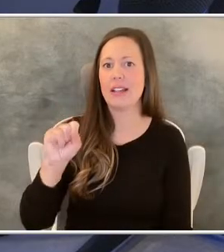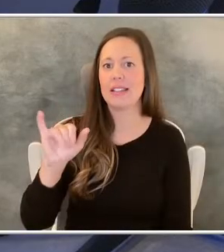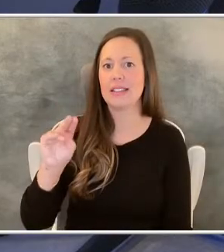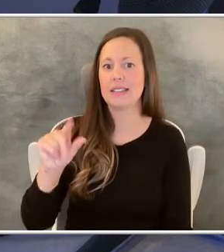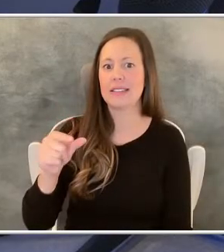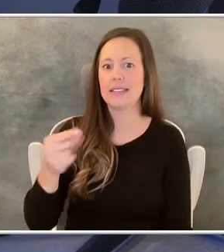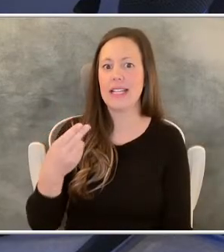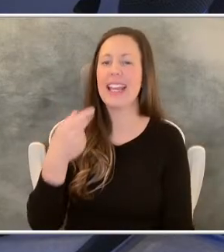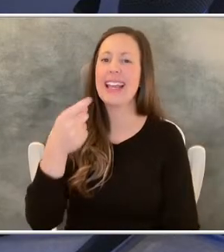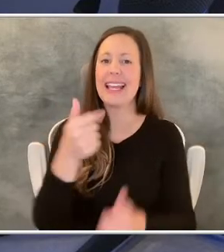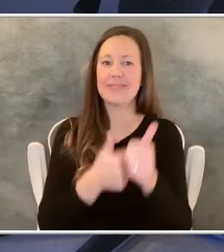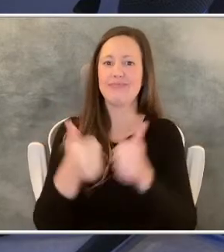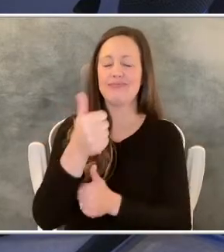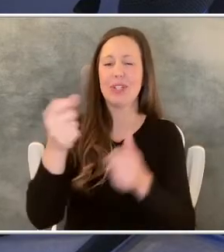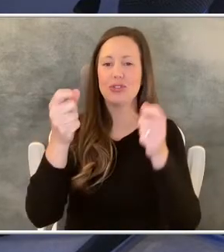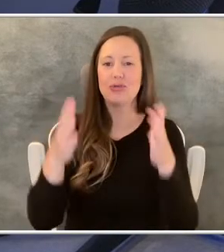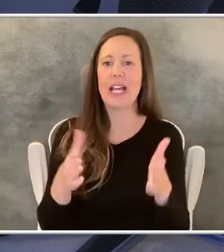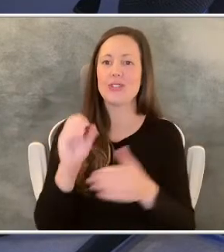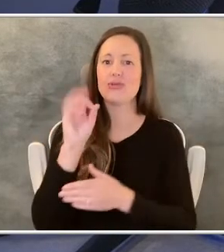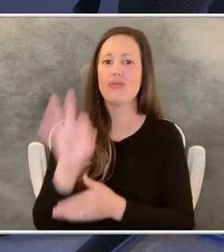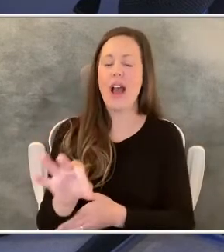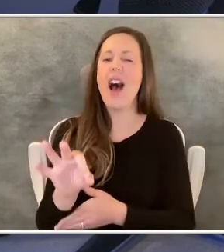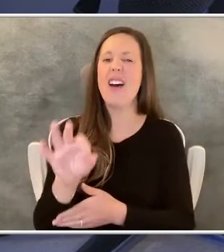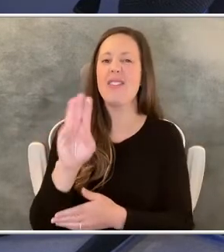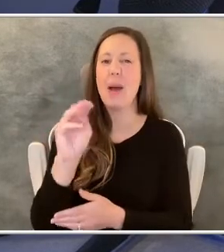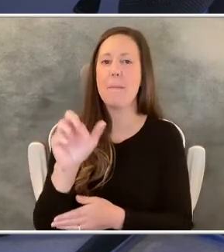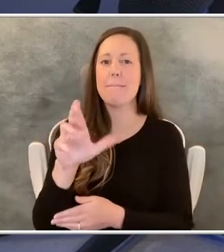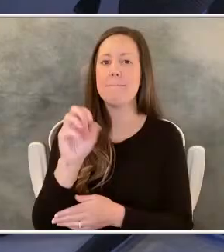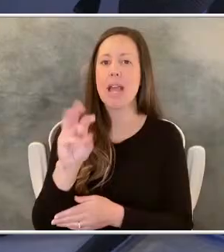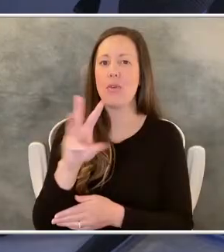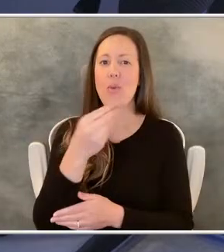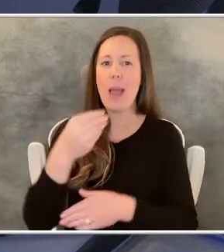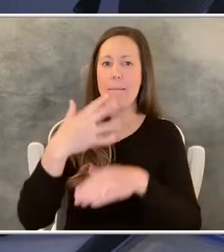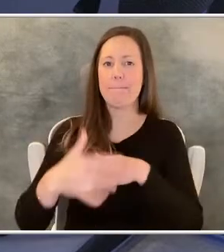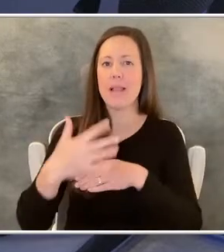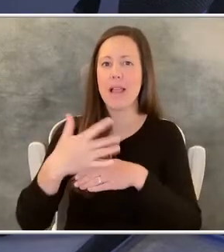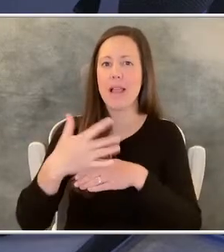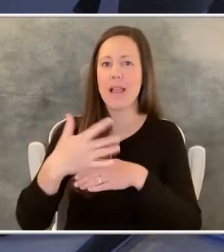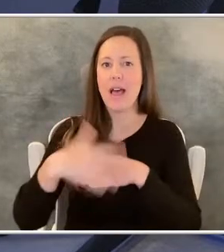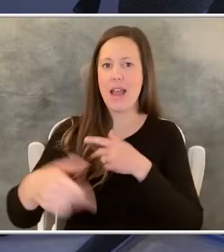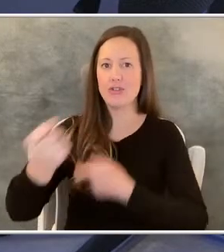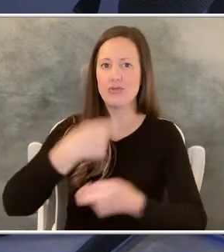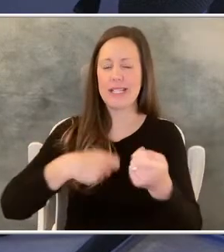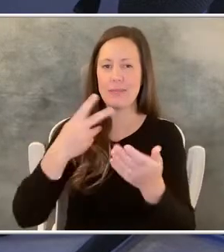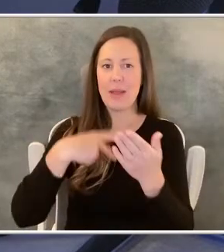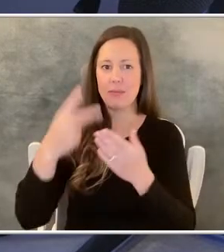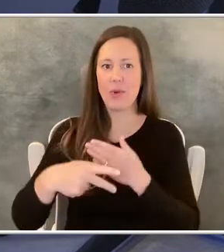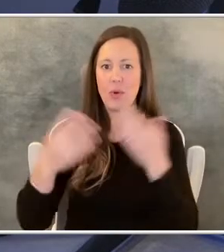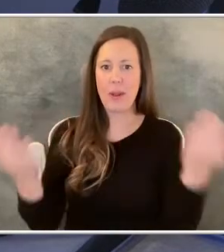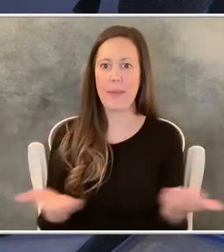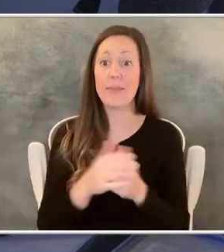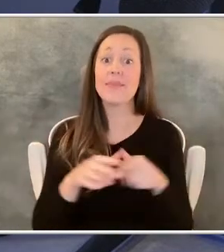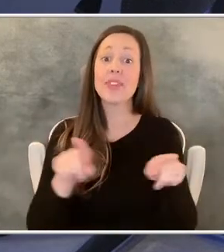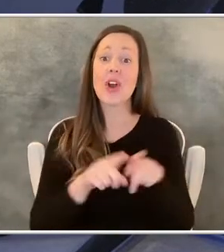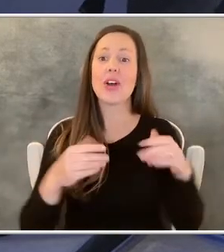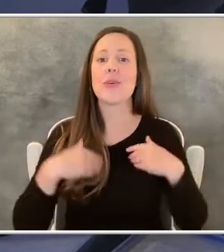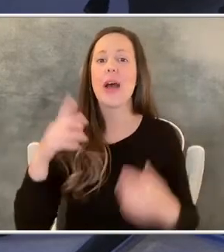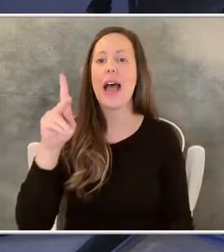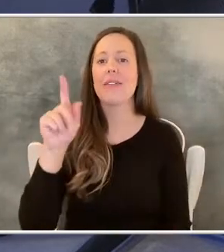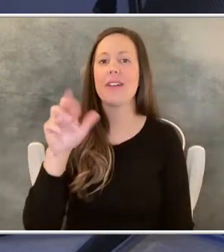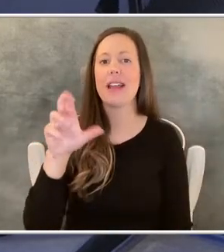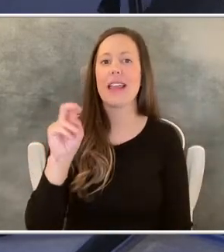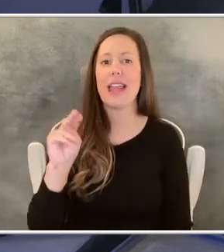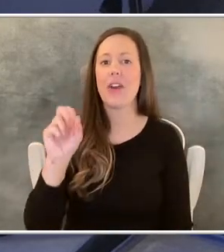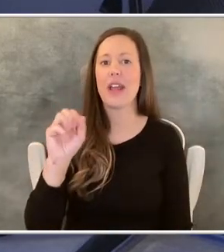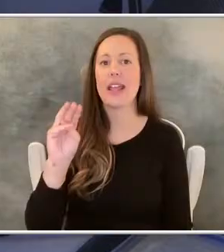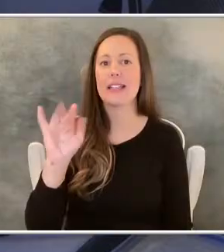Program at the University of Kansas Cancer Center. We are also glad to have with us Transplant Coordinator Karen Smith. It's so great to have all three of you